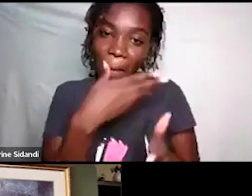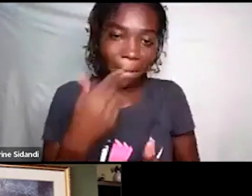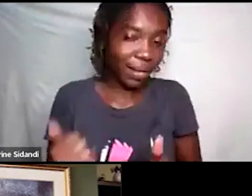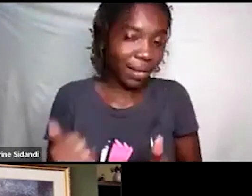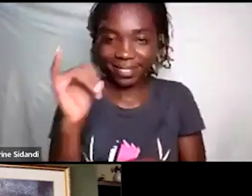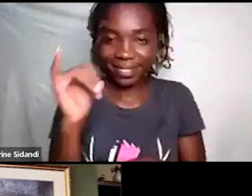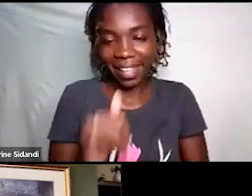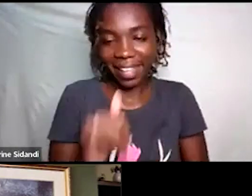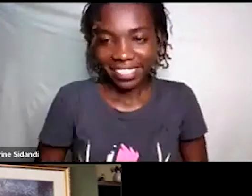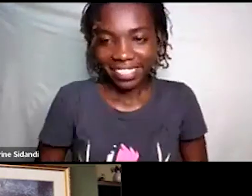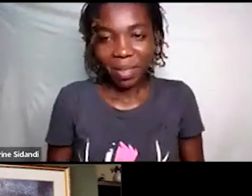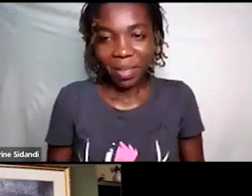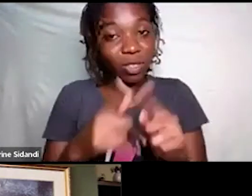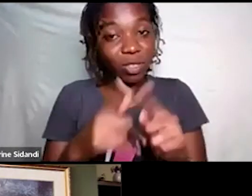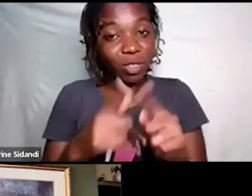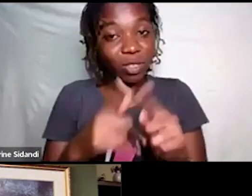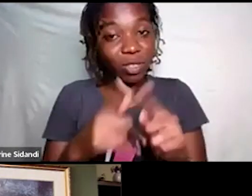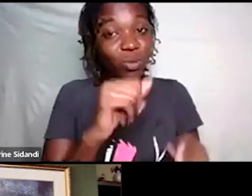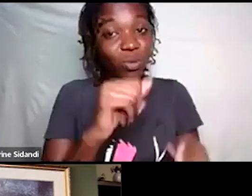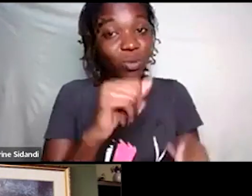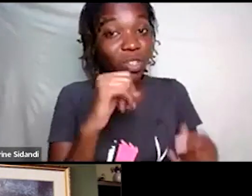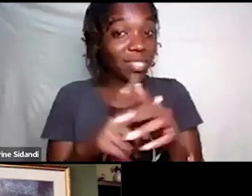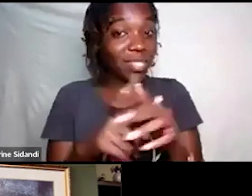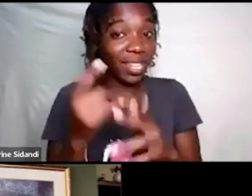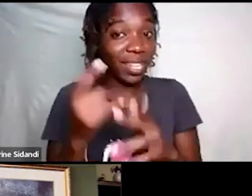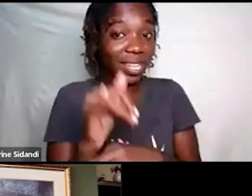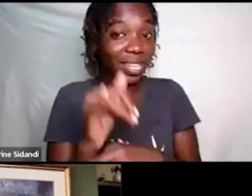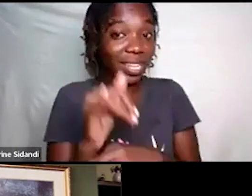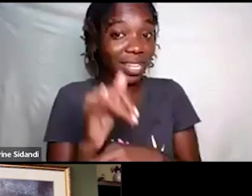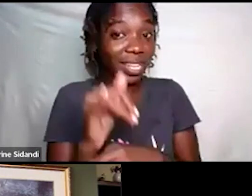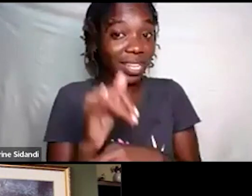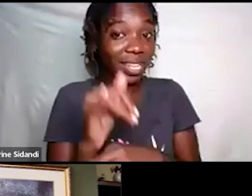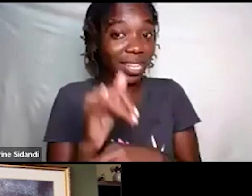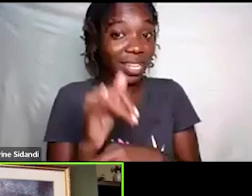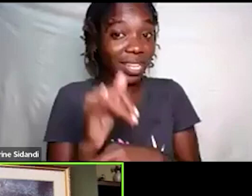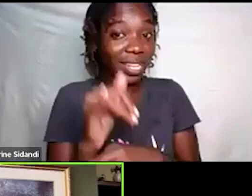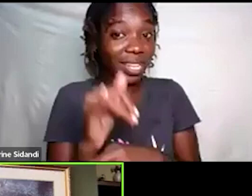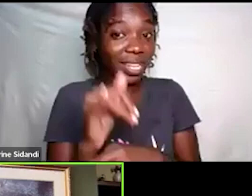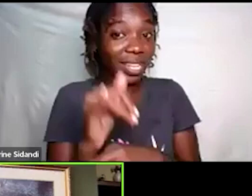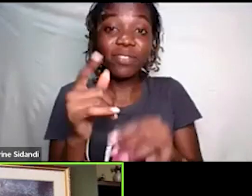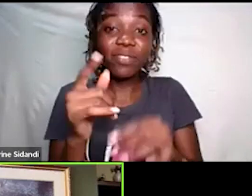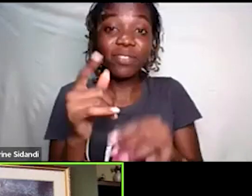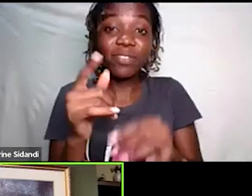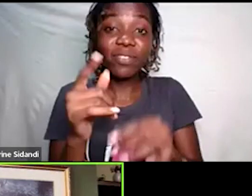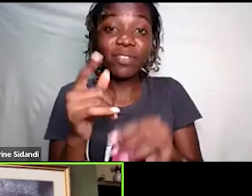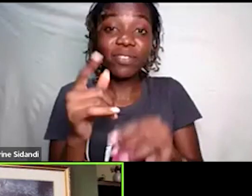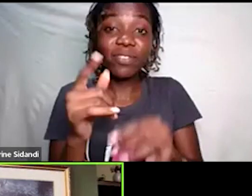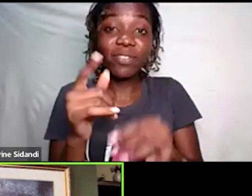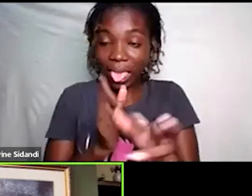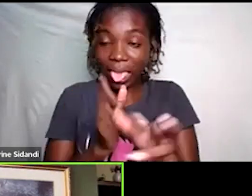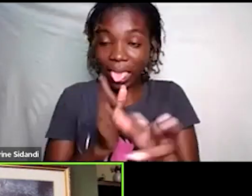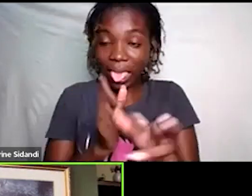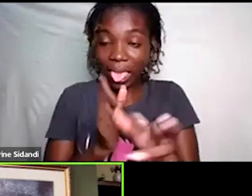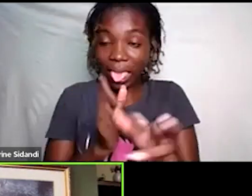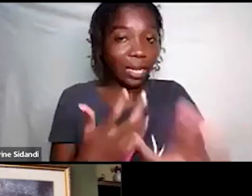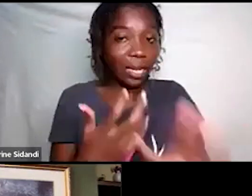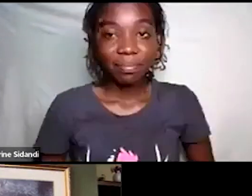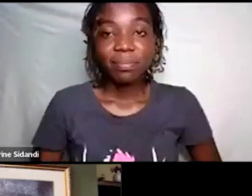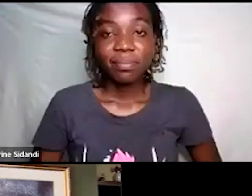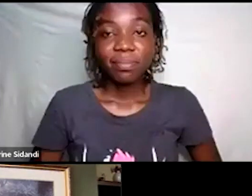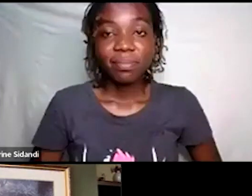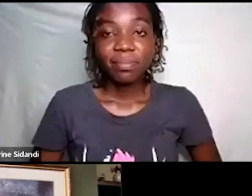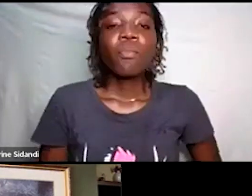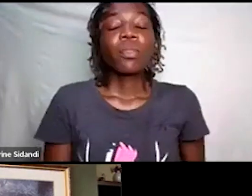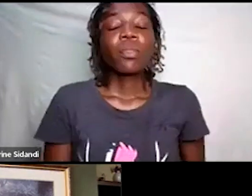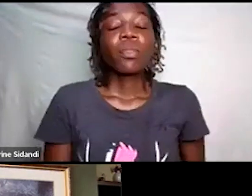you just don't start it. If you start, getting out is very difficult. I know. Yeah, so all right, thank you very much. I need to